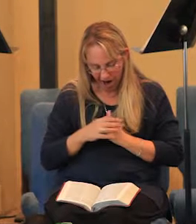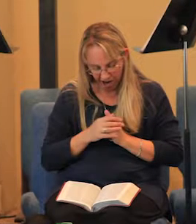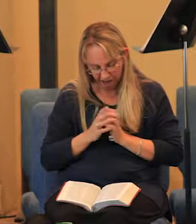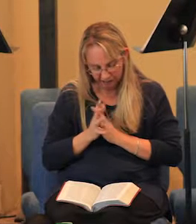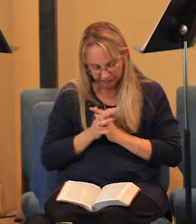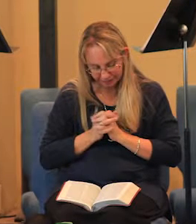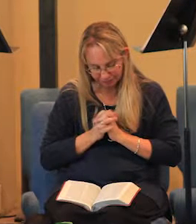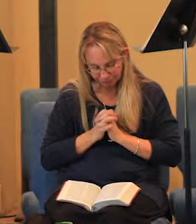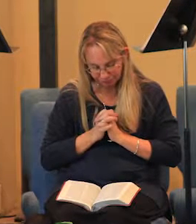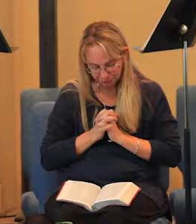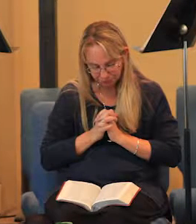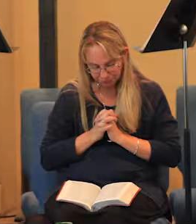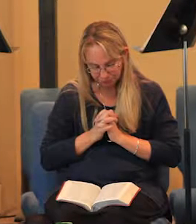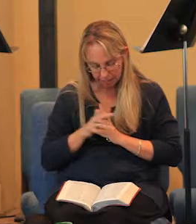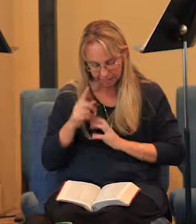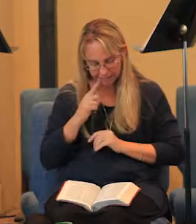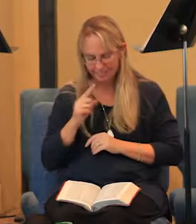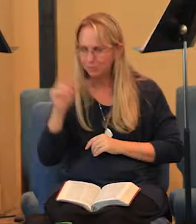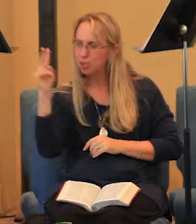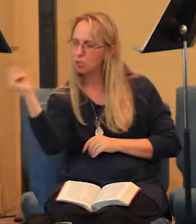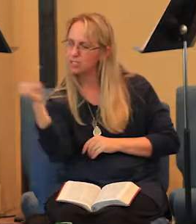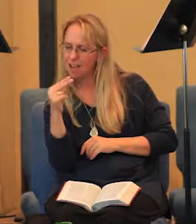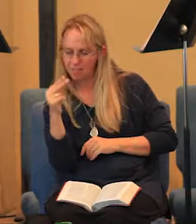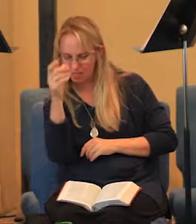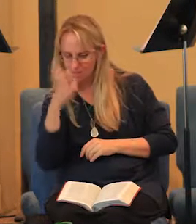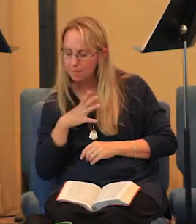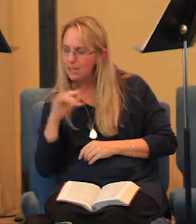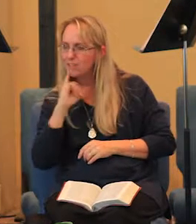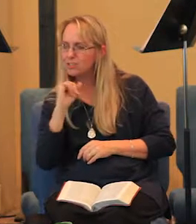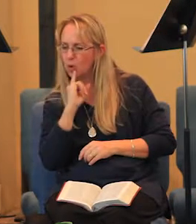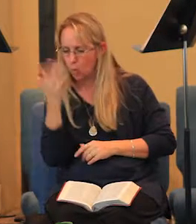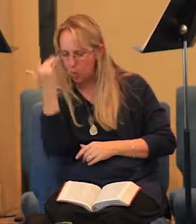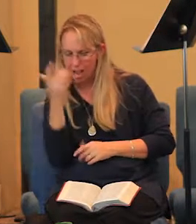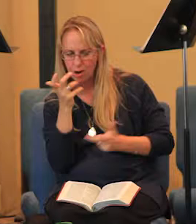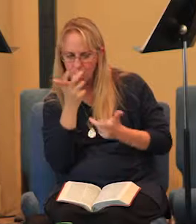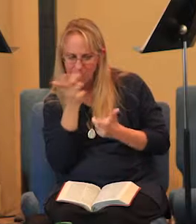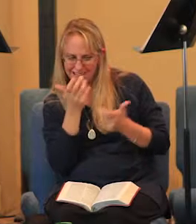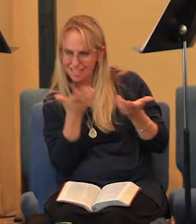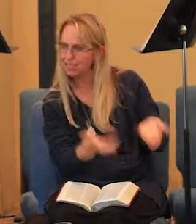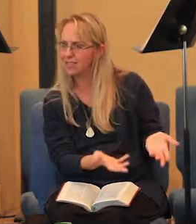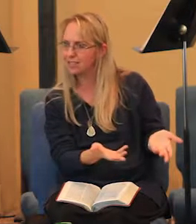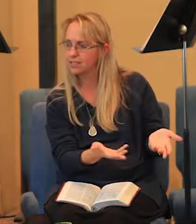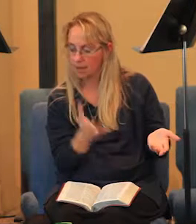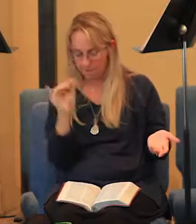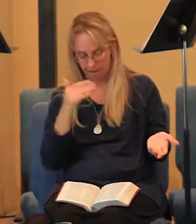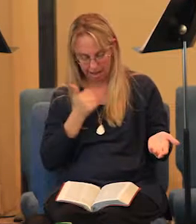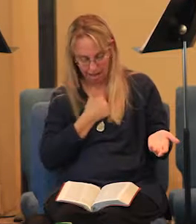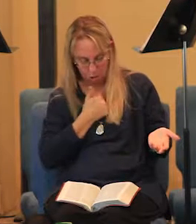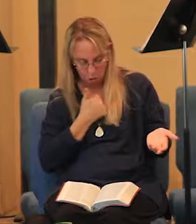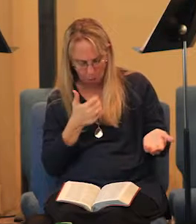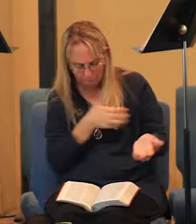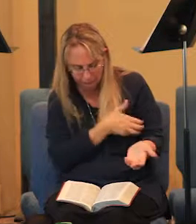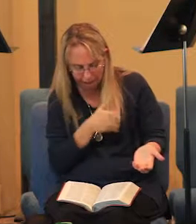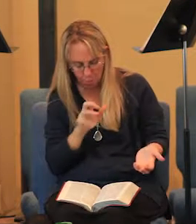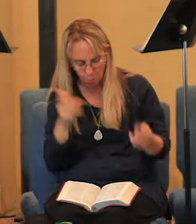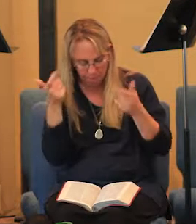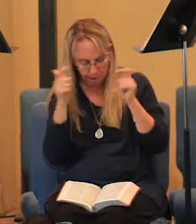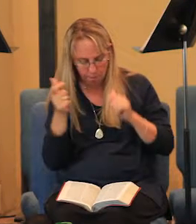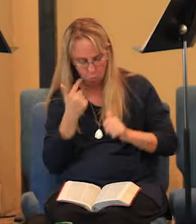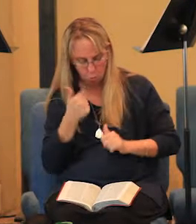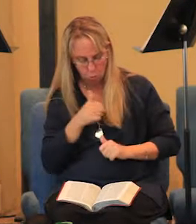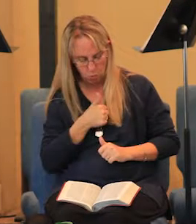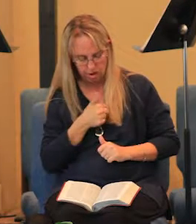replied to the people, men of Israel, why are you amazed at this? Or why do you gaze at us as if by our own power or piety